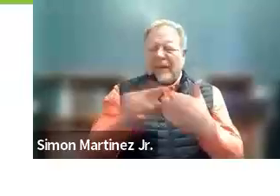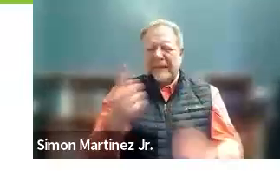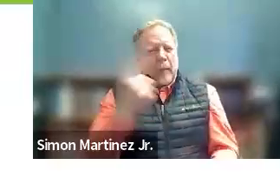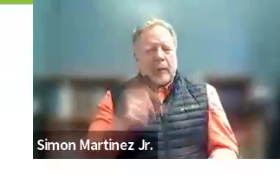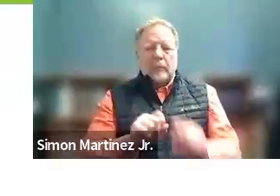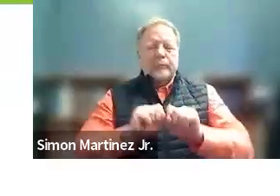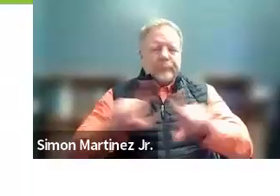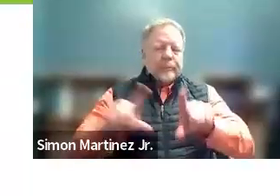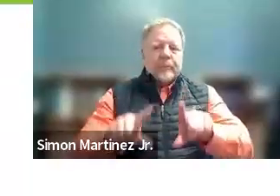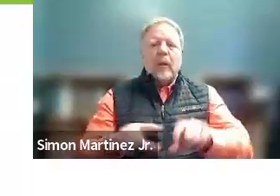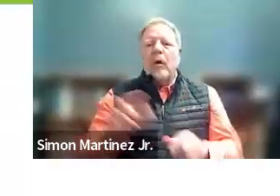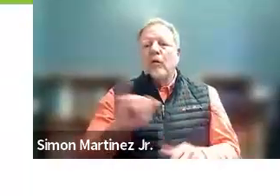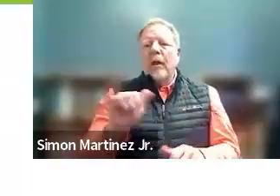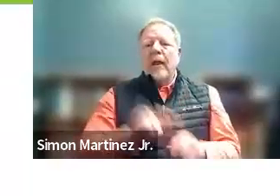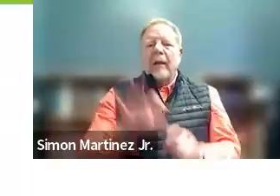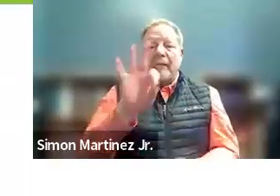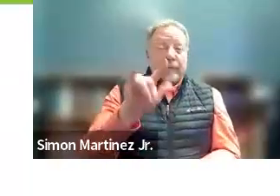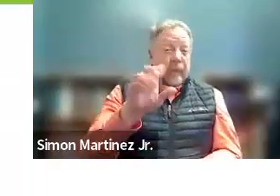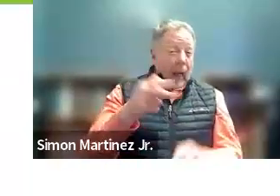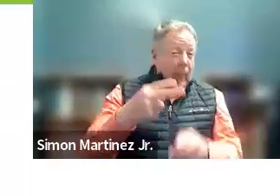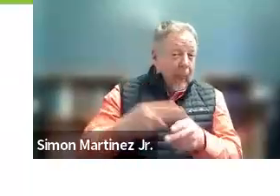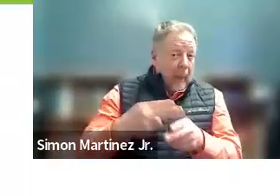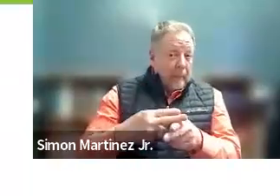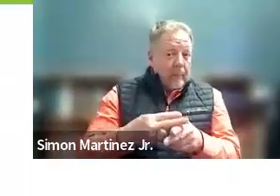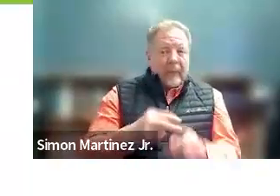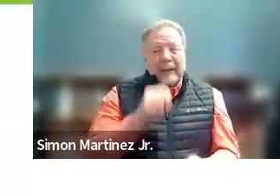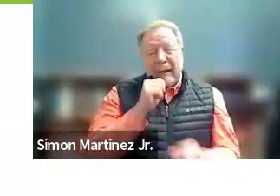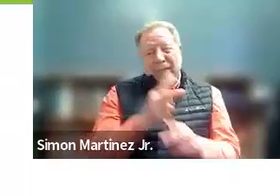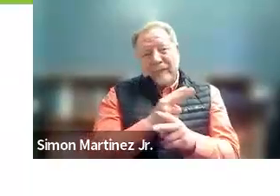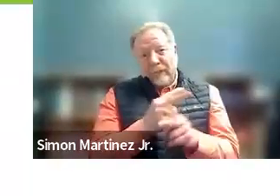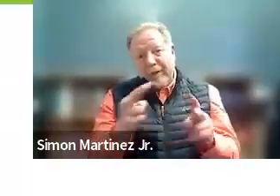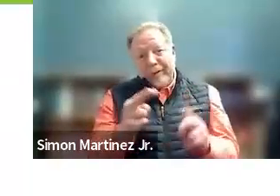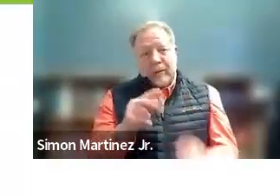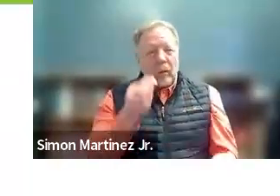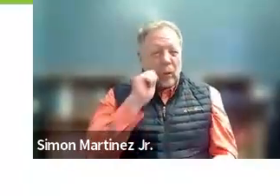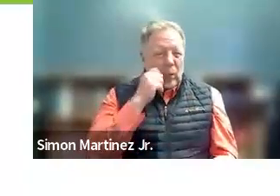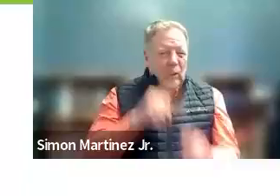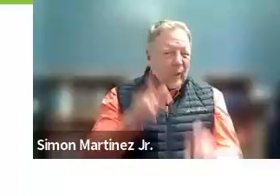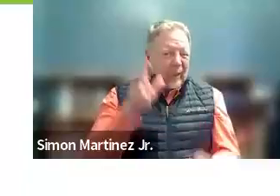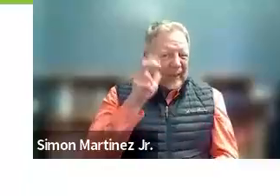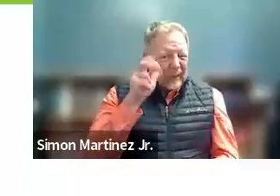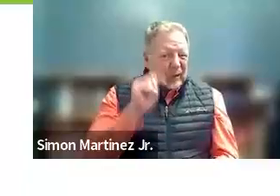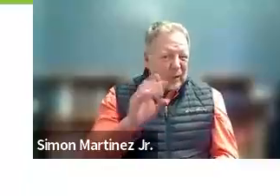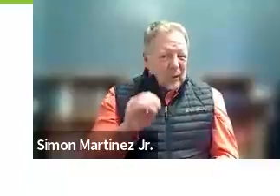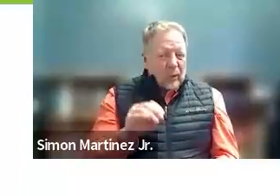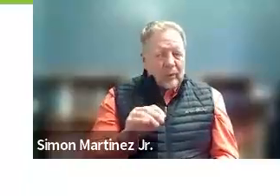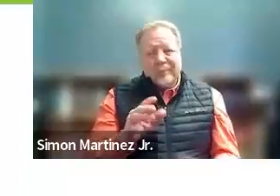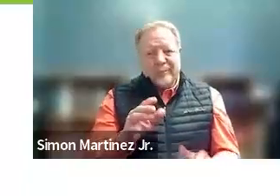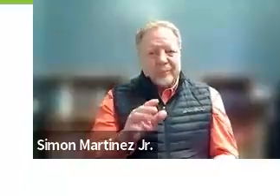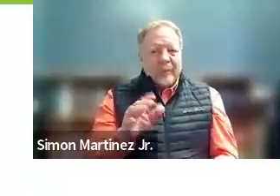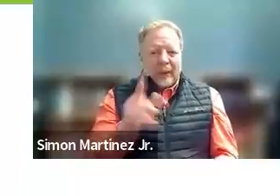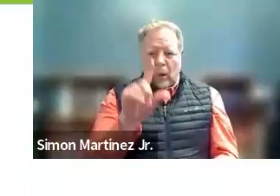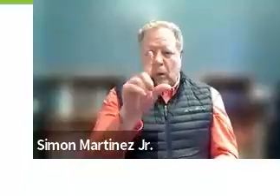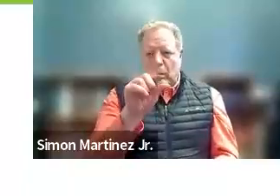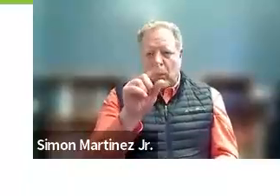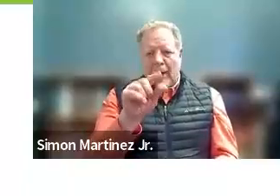So oftentimes it would read like the file name, which could be not very cool to listen to, or like a